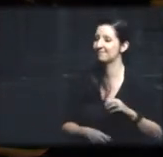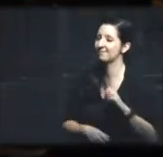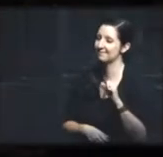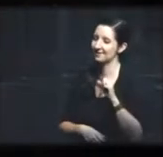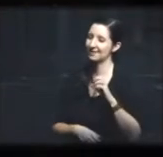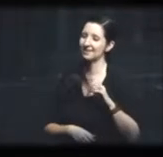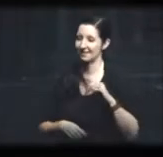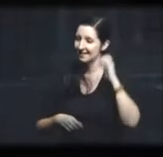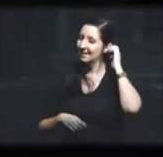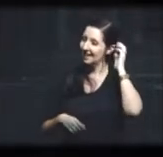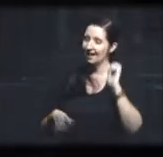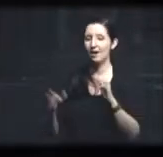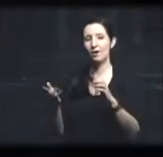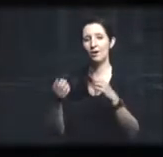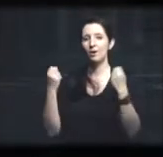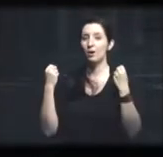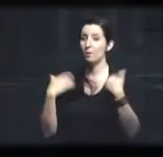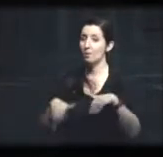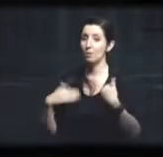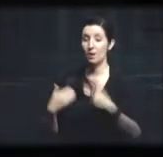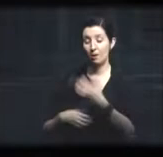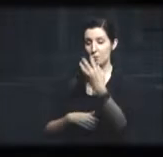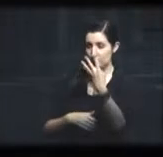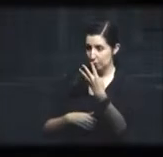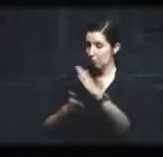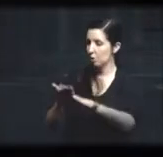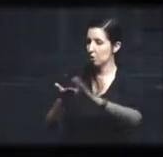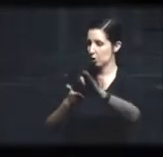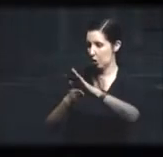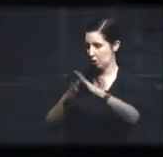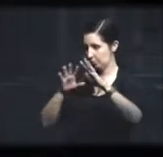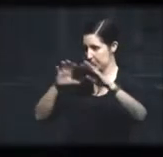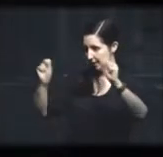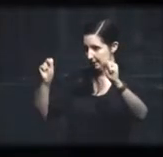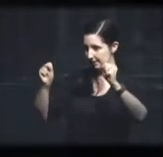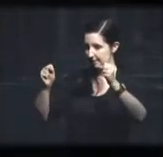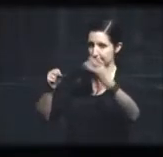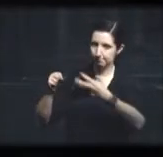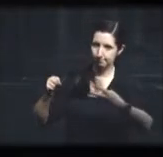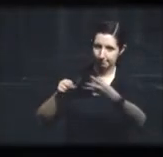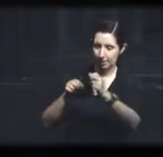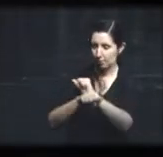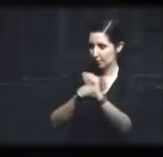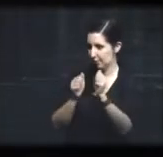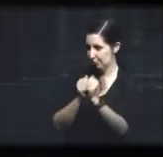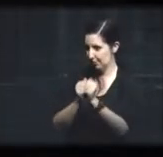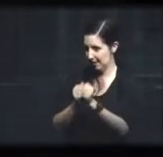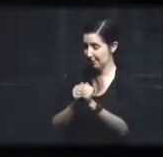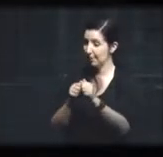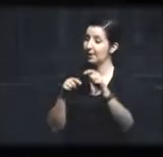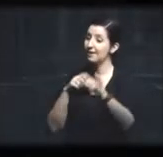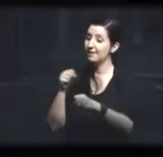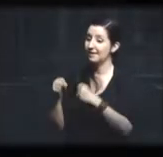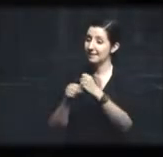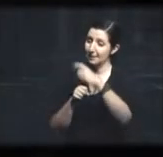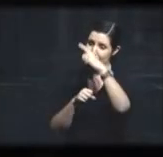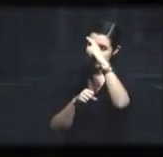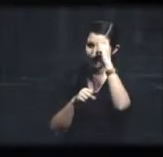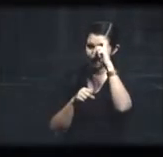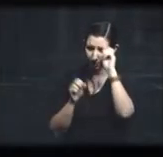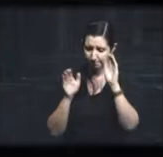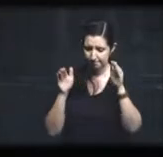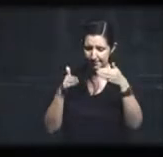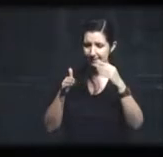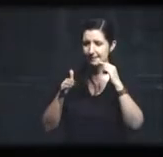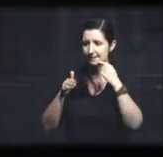four institution leaders. And so the summer intensive program this year, instead of working on